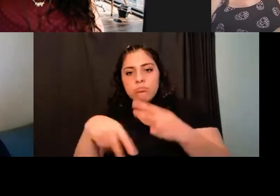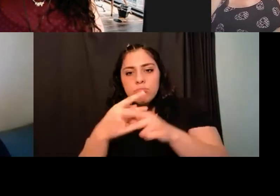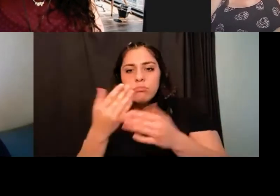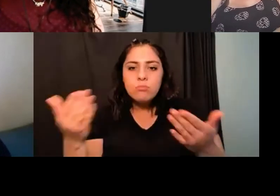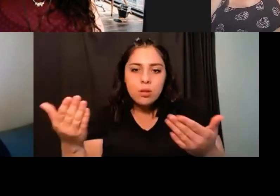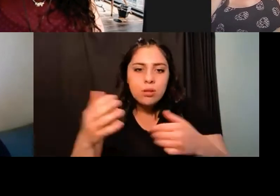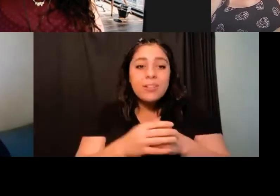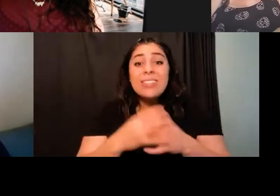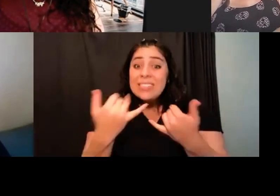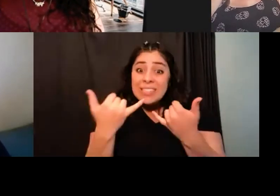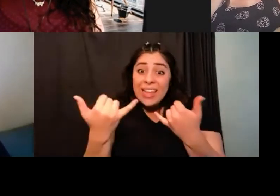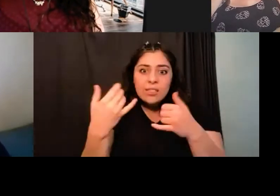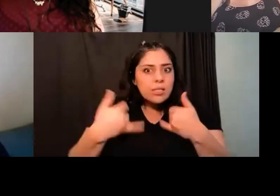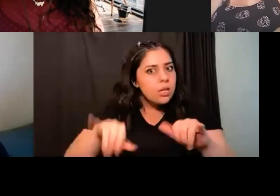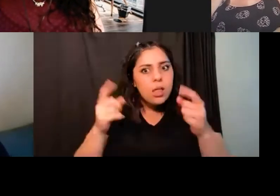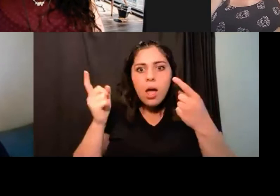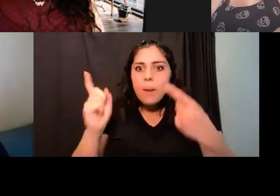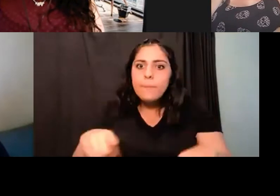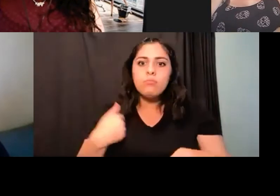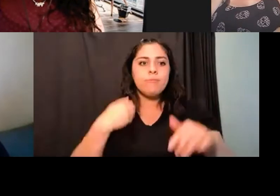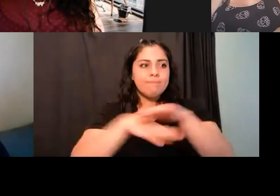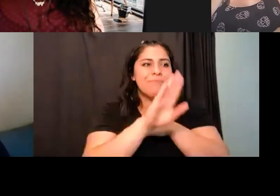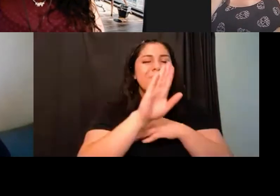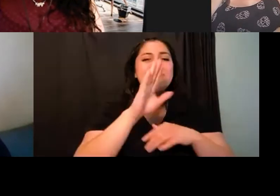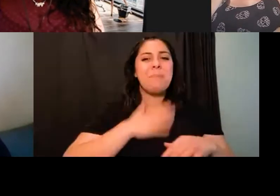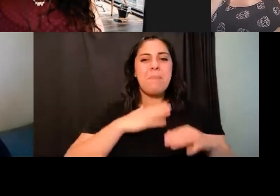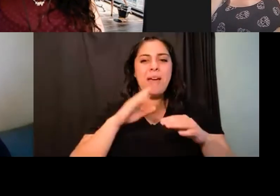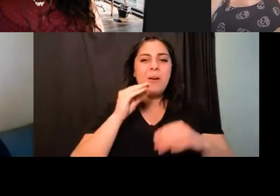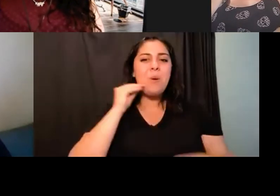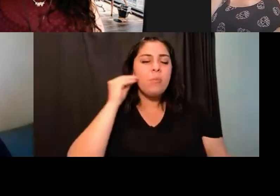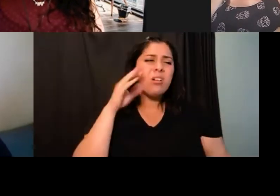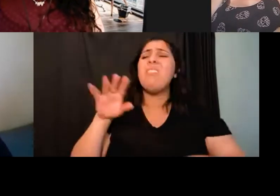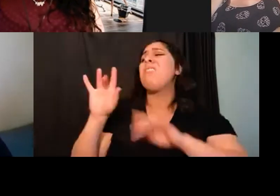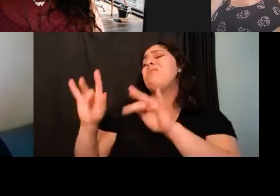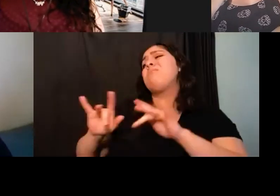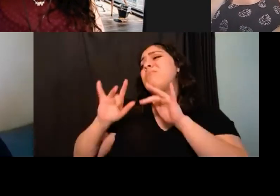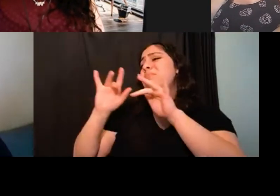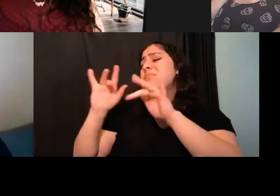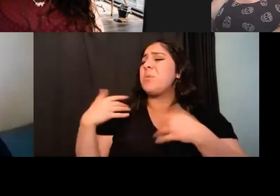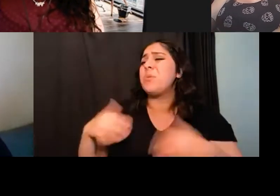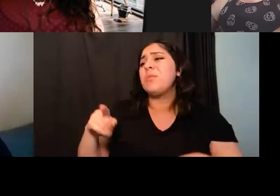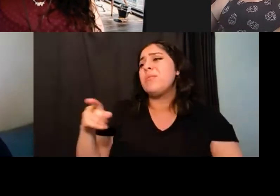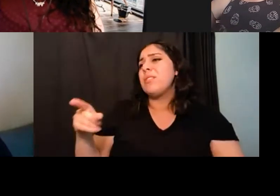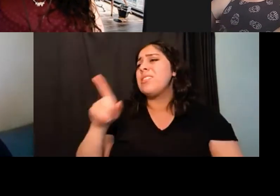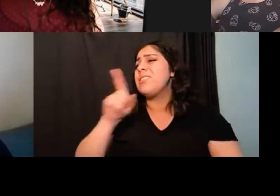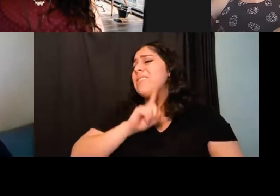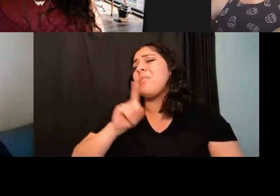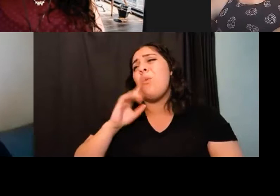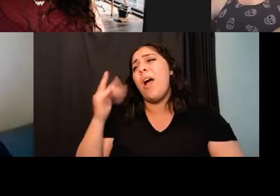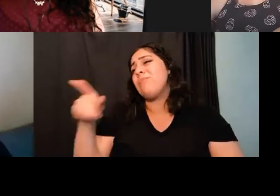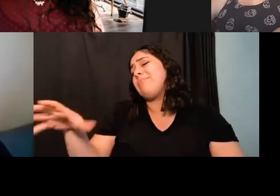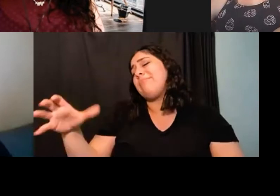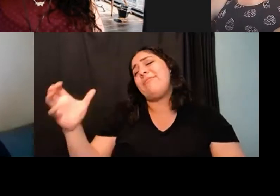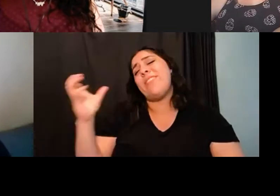there are still like little things that happen when I go home, and they're, oh, poor thing, she's still single. It's probably because